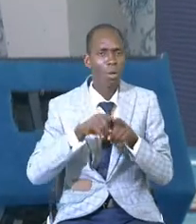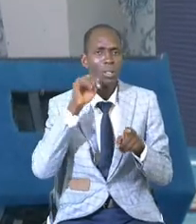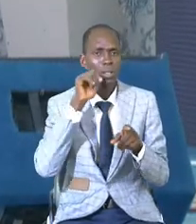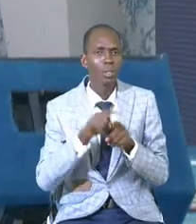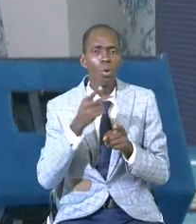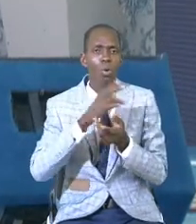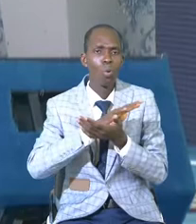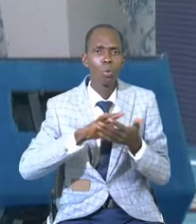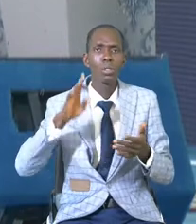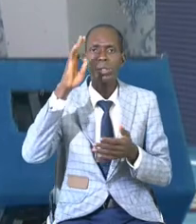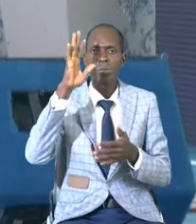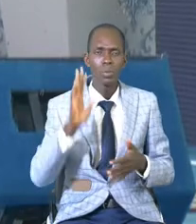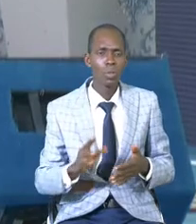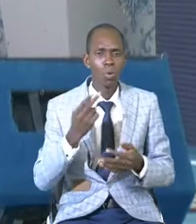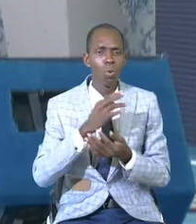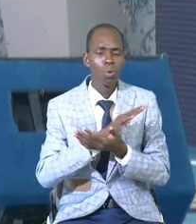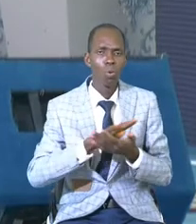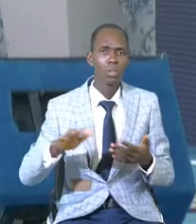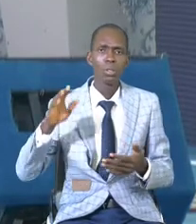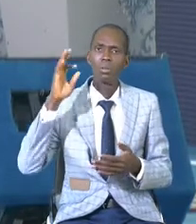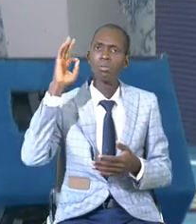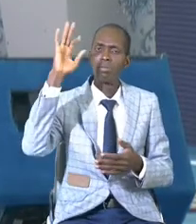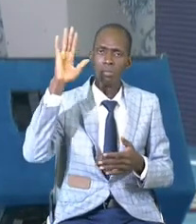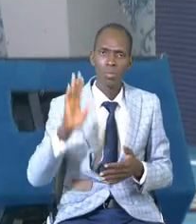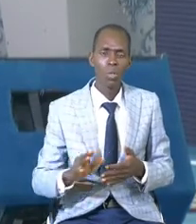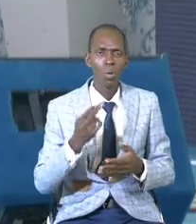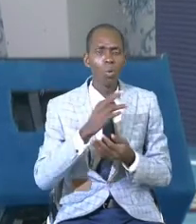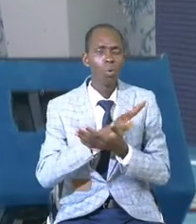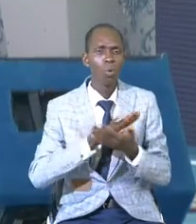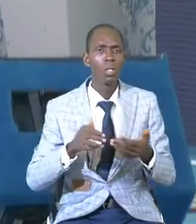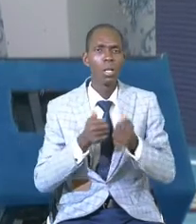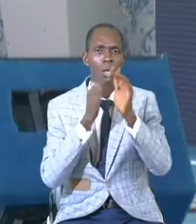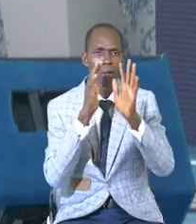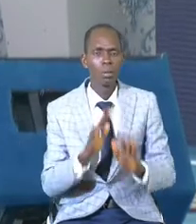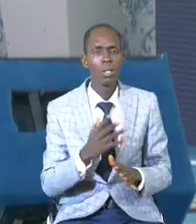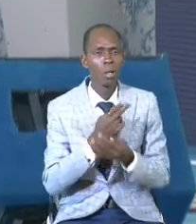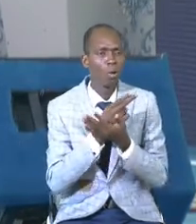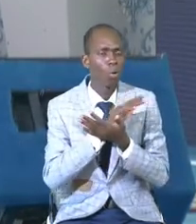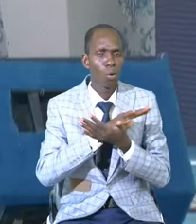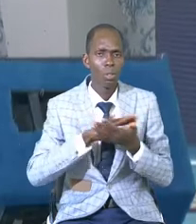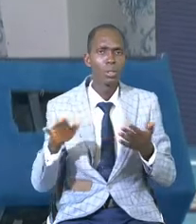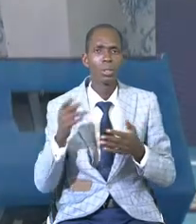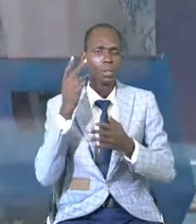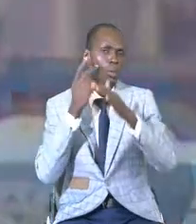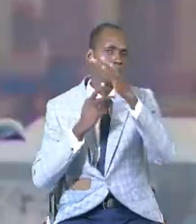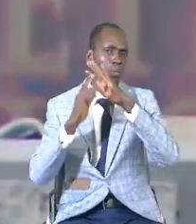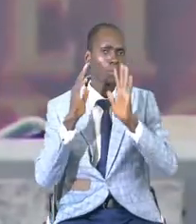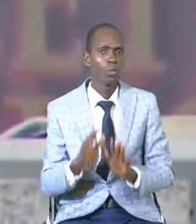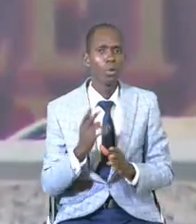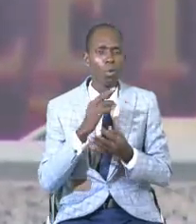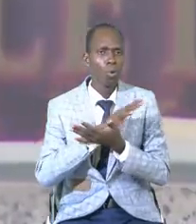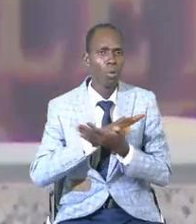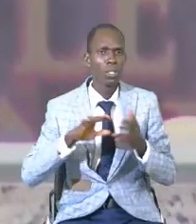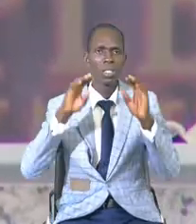pastors, holy evangelists, holy apostle, and holy prophet, and holy teacher,